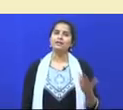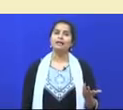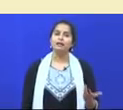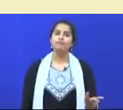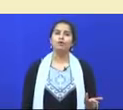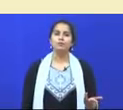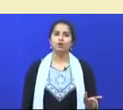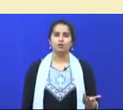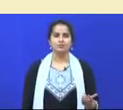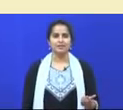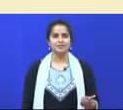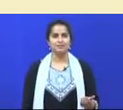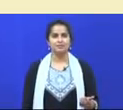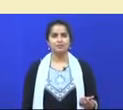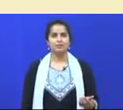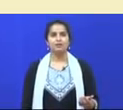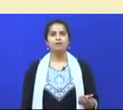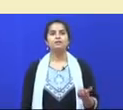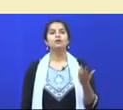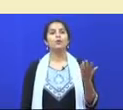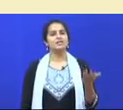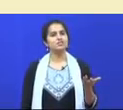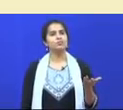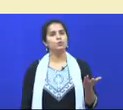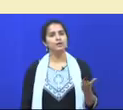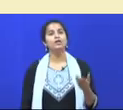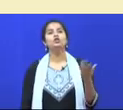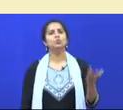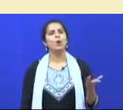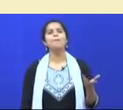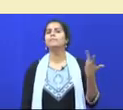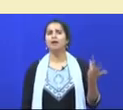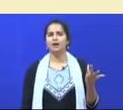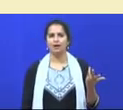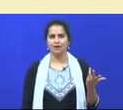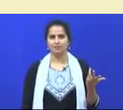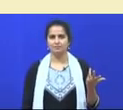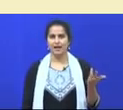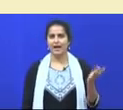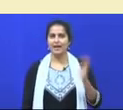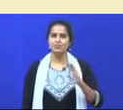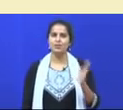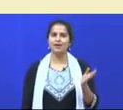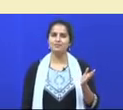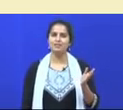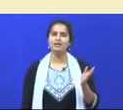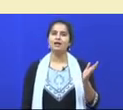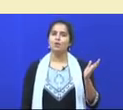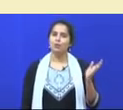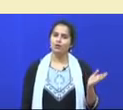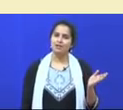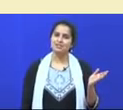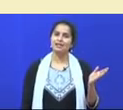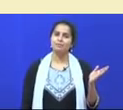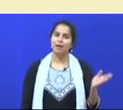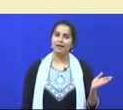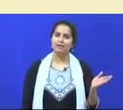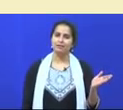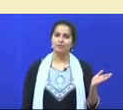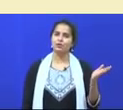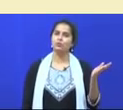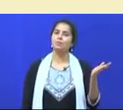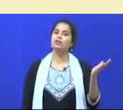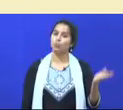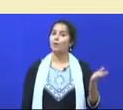are talking in the informal context, the question would be Tvam kaha. And as we have seen, when you are asking a